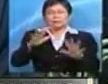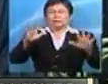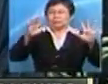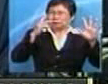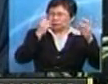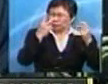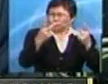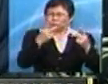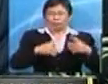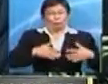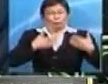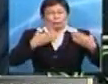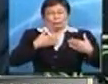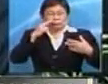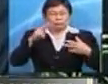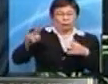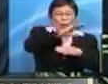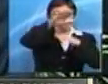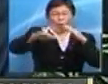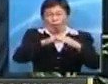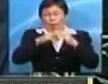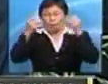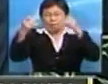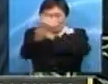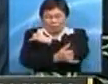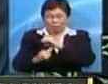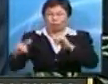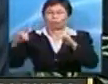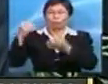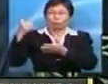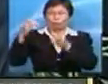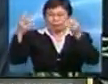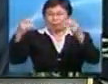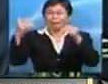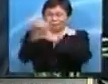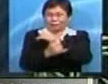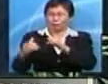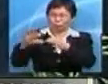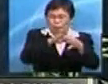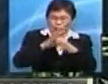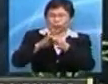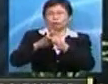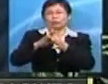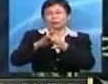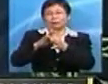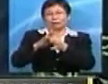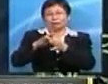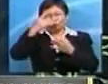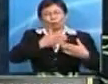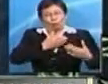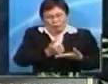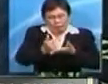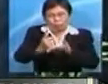different countries working together for a humanitarian cause to resolve this extraordinary